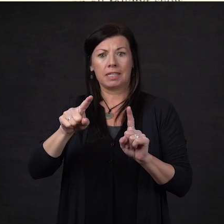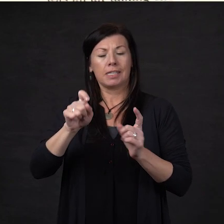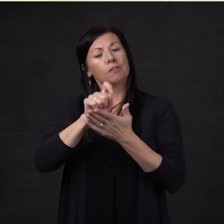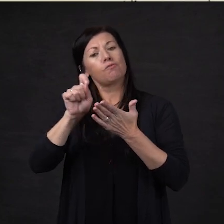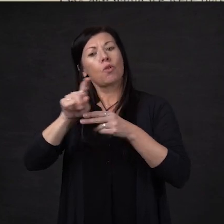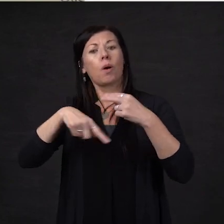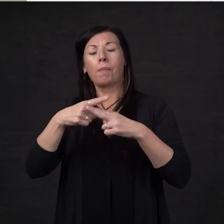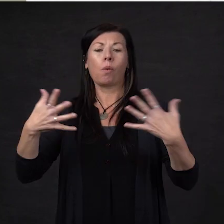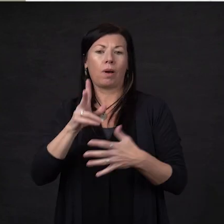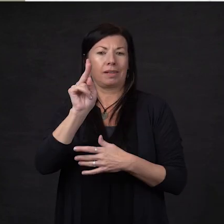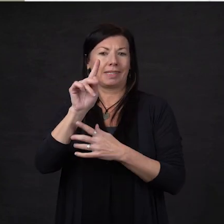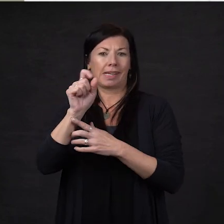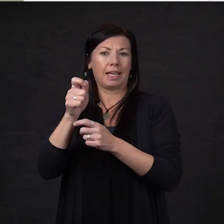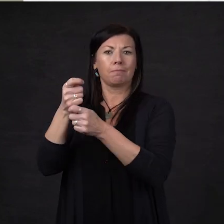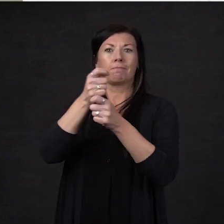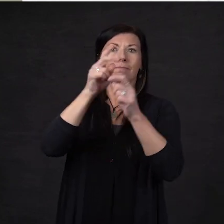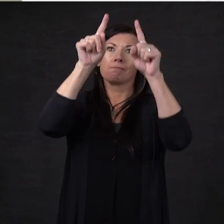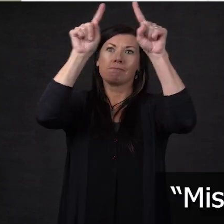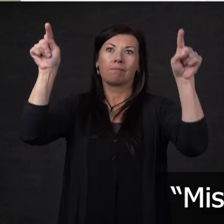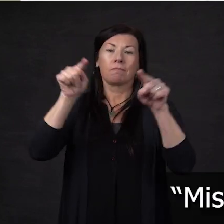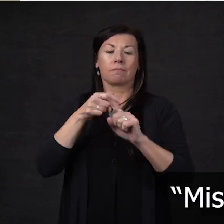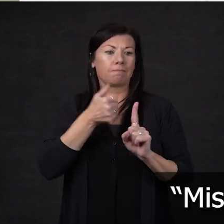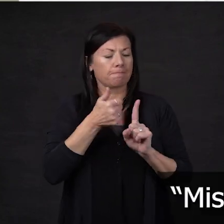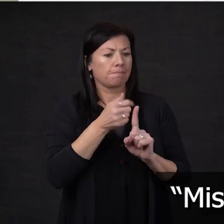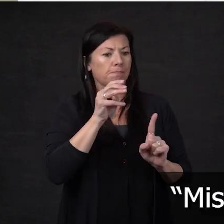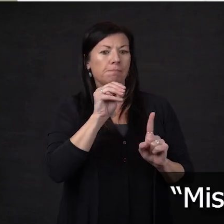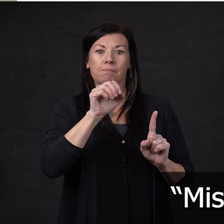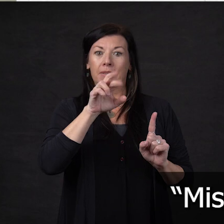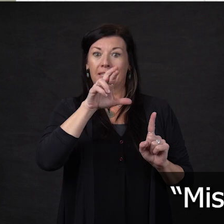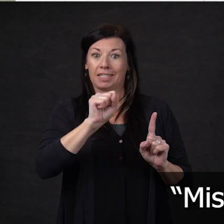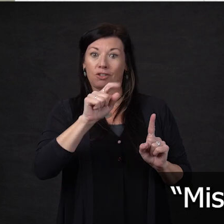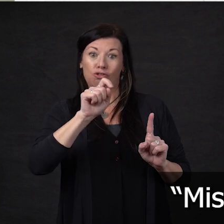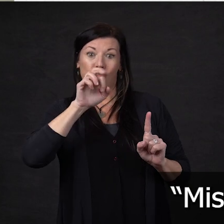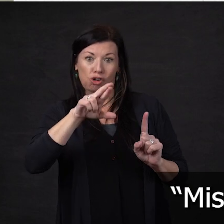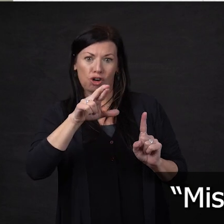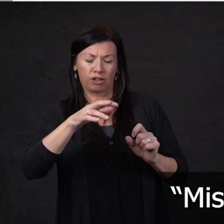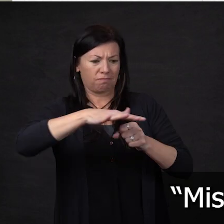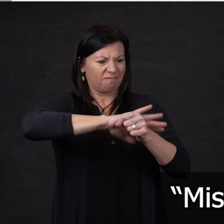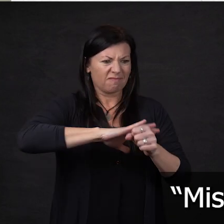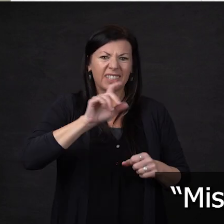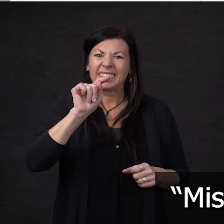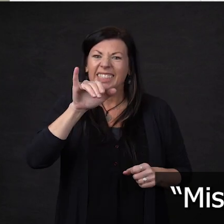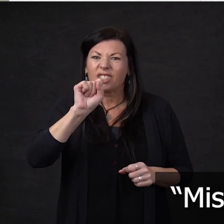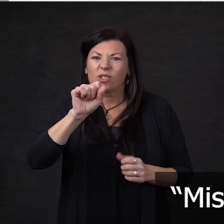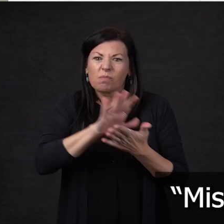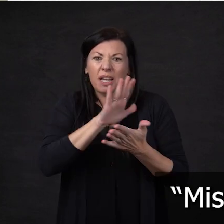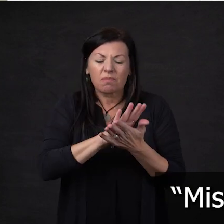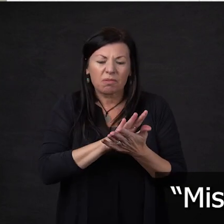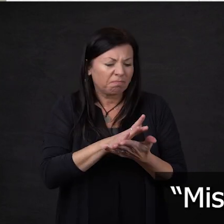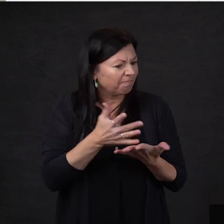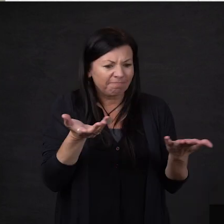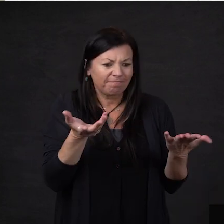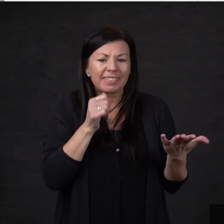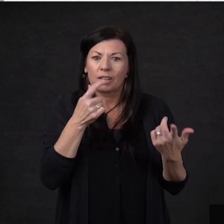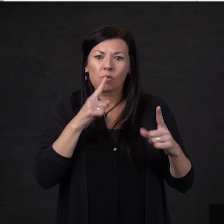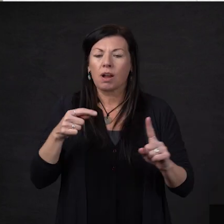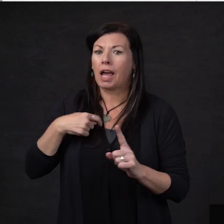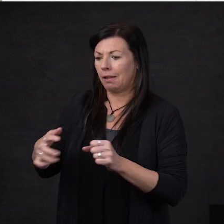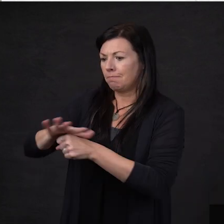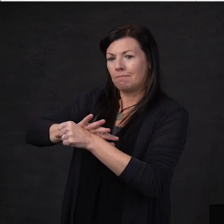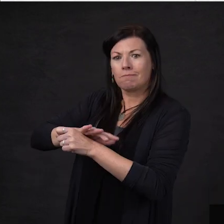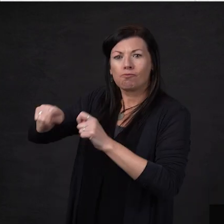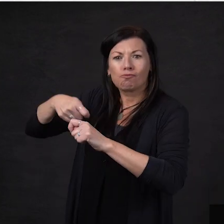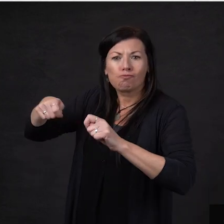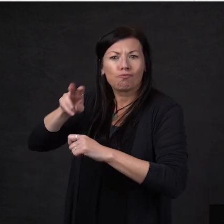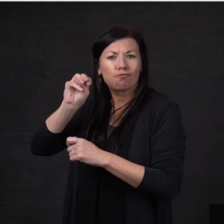about making a kite. Colorado Index article. Miss Turner covered it with tissue paper, but it didn't work. I covered it with